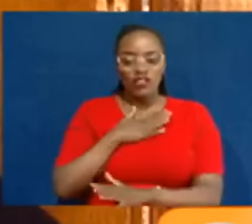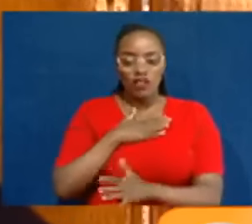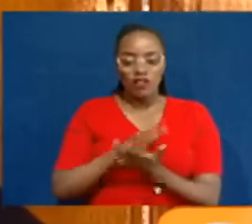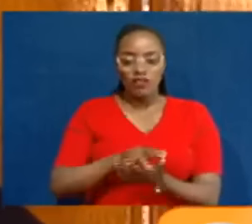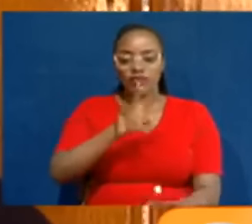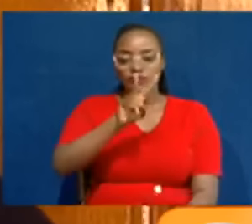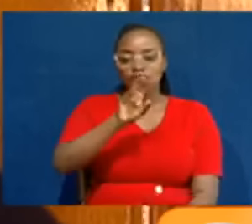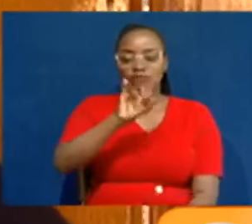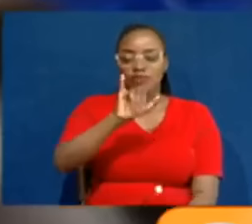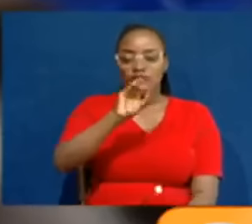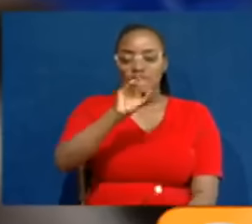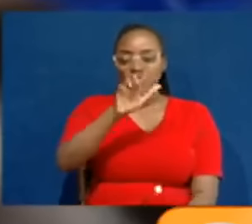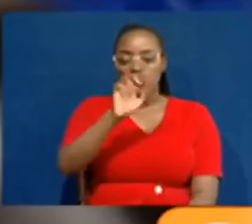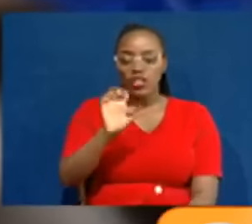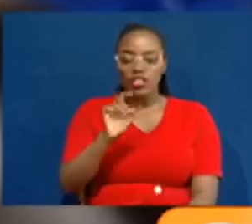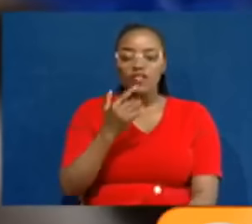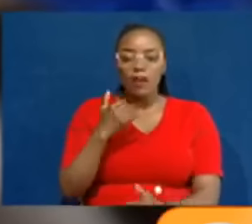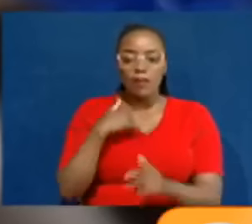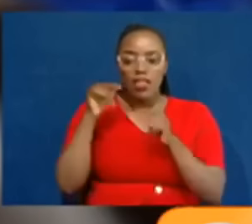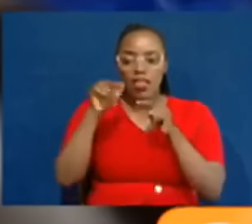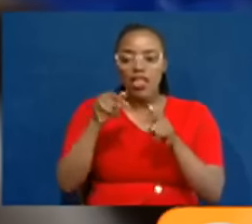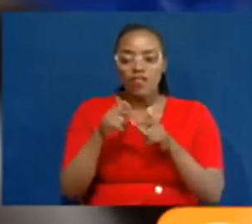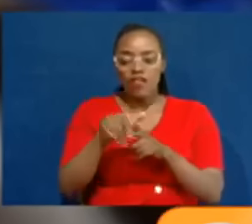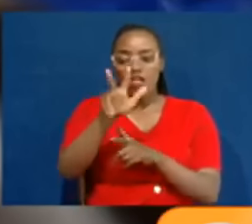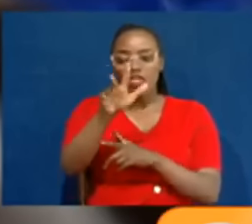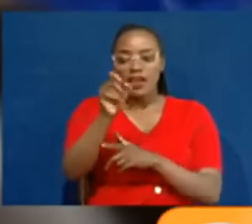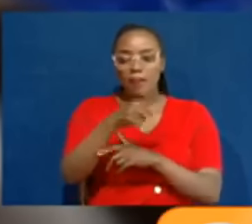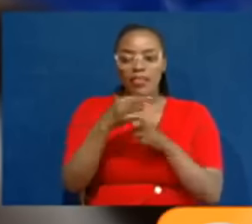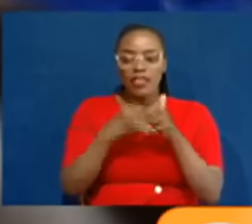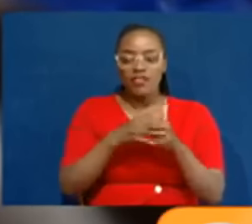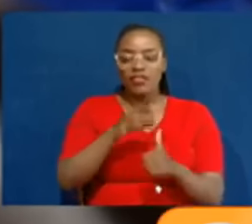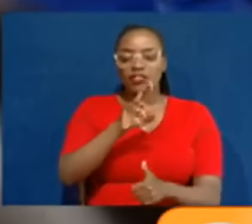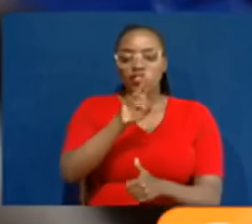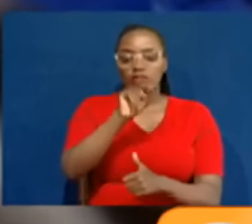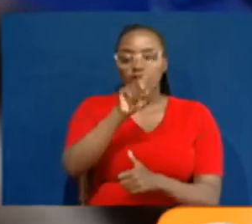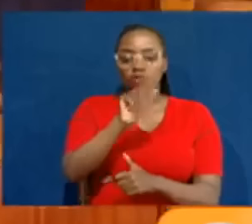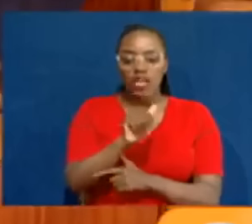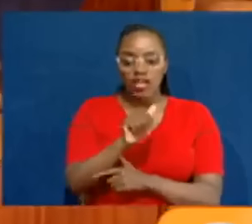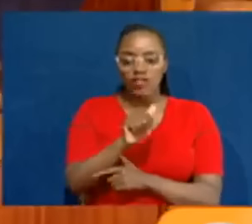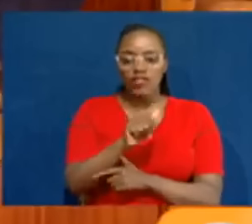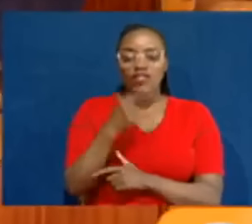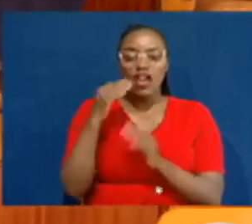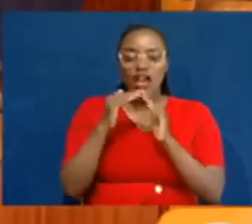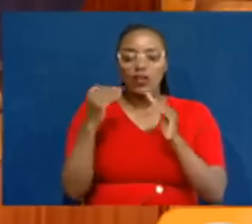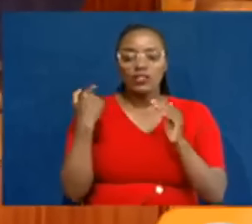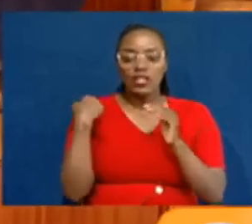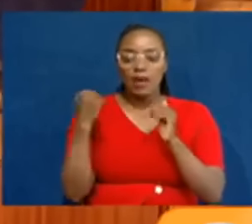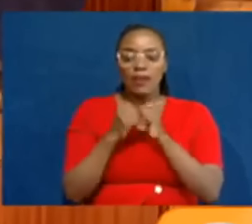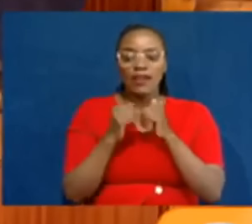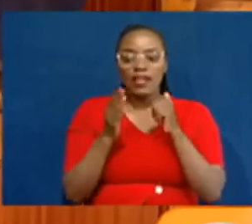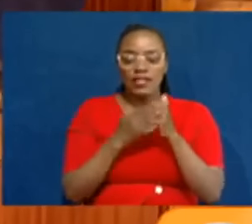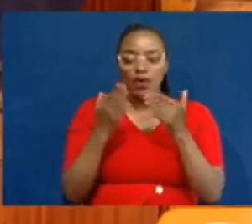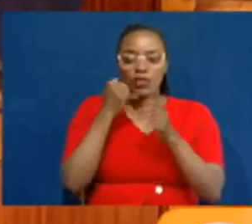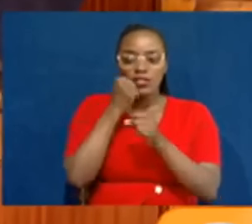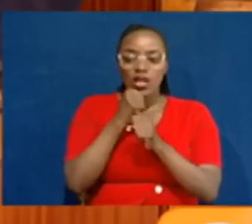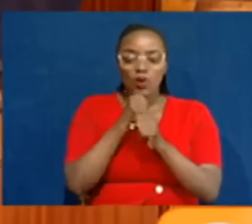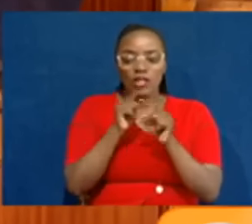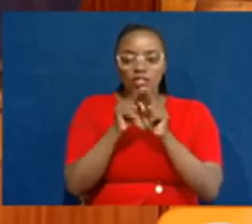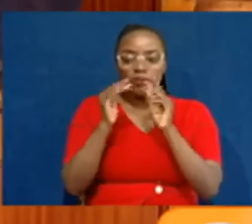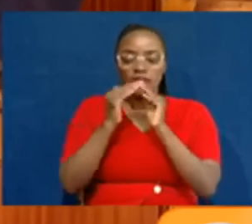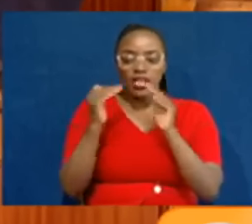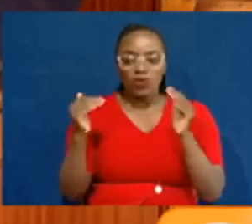Violet is accused of having committed the offense on 3rd of August at Runda Acacia Grove, house number 19, where she worked as a house